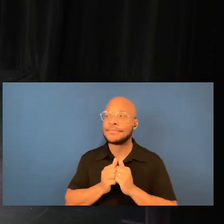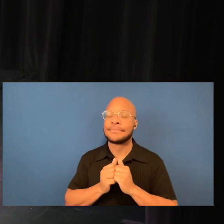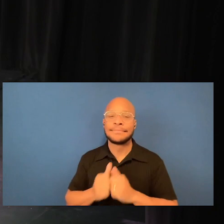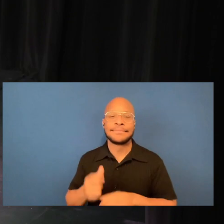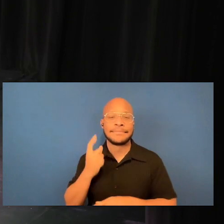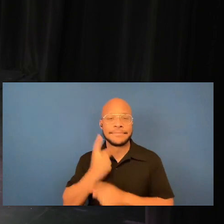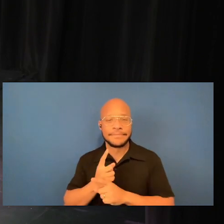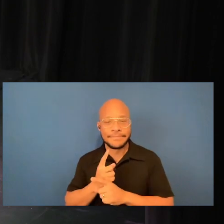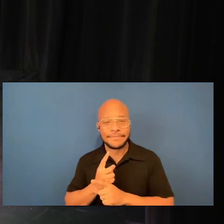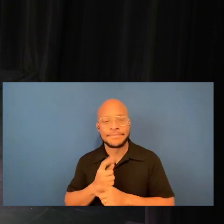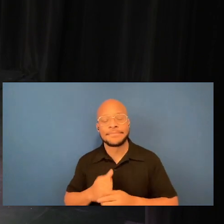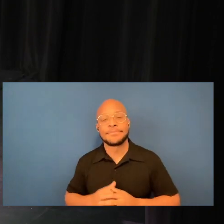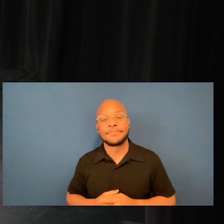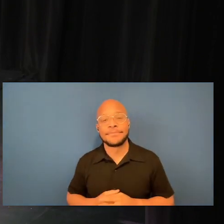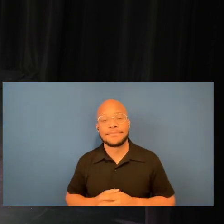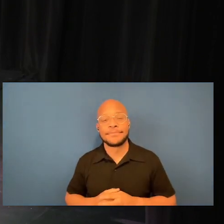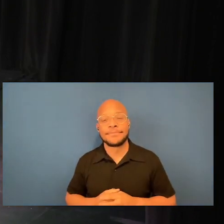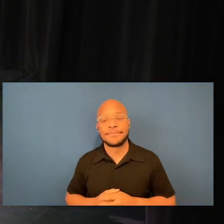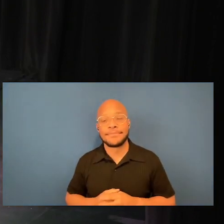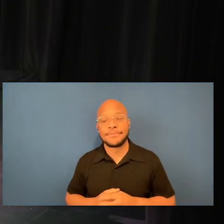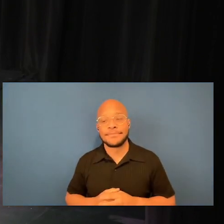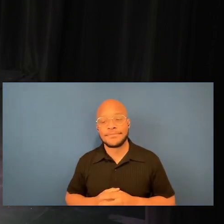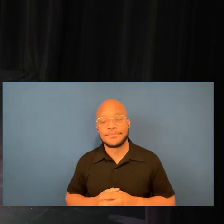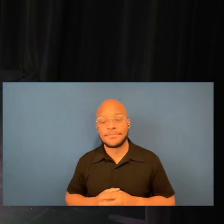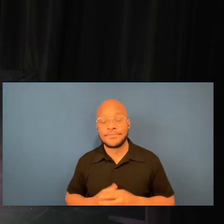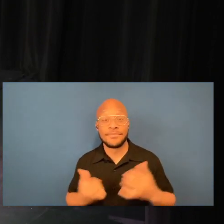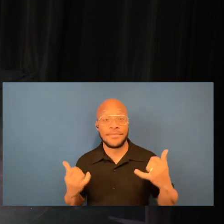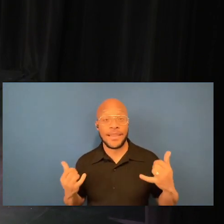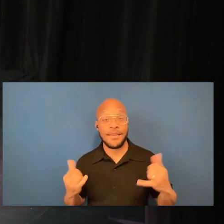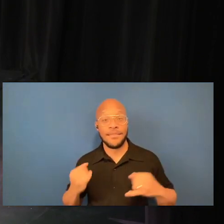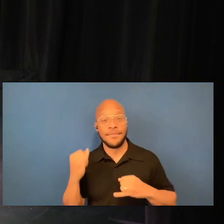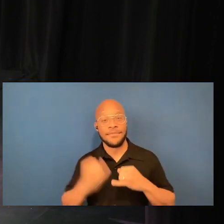Here we are, now at our final keynote, but